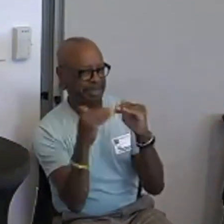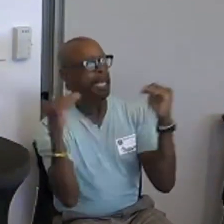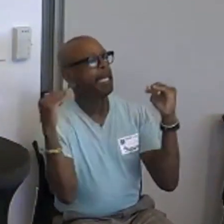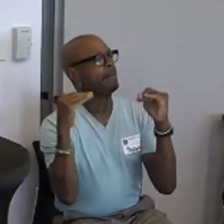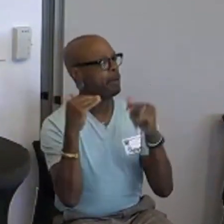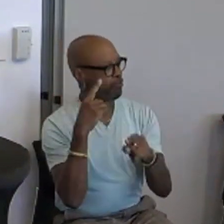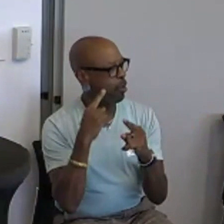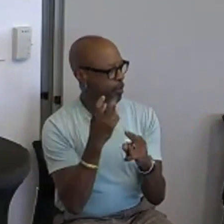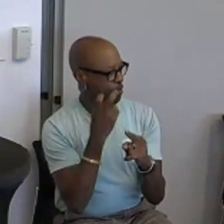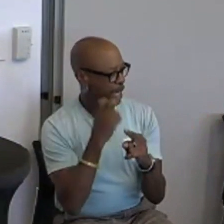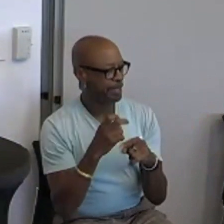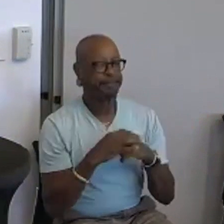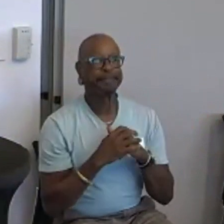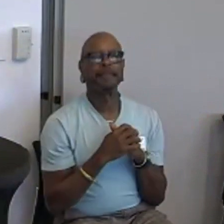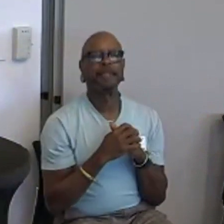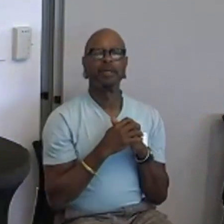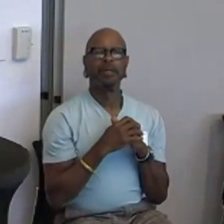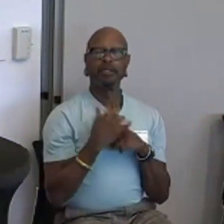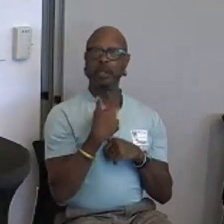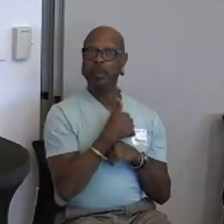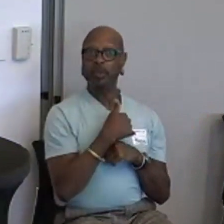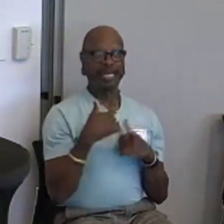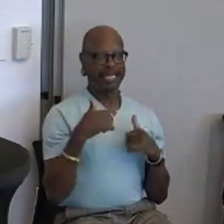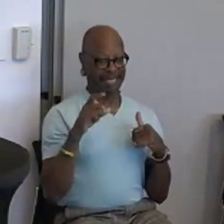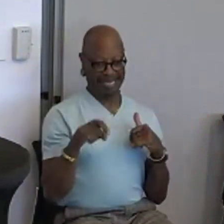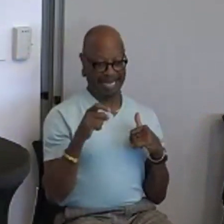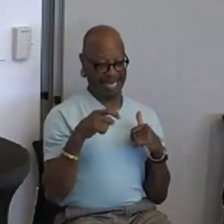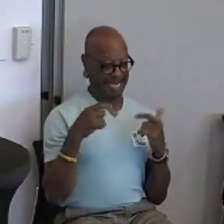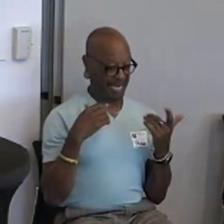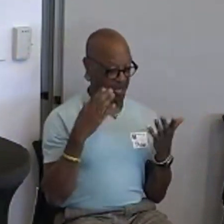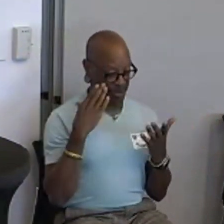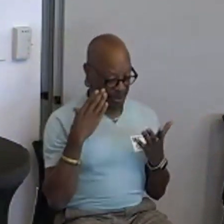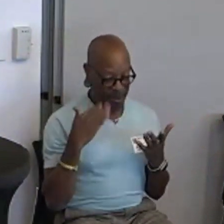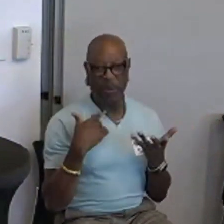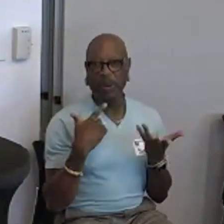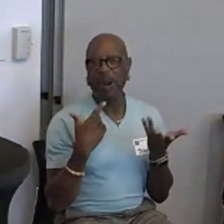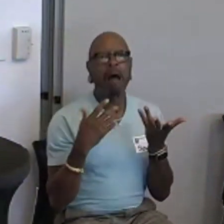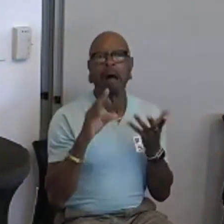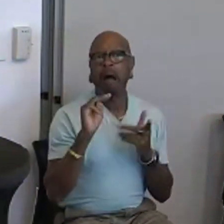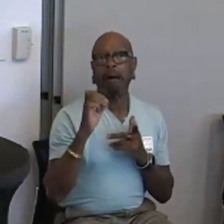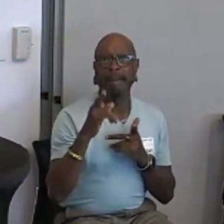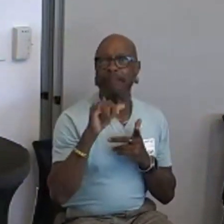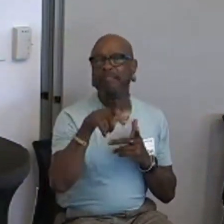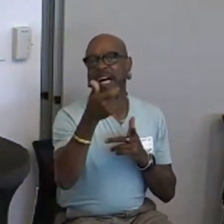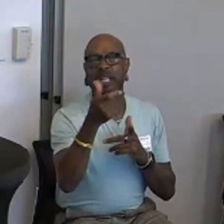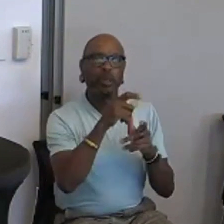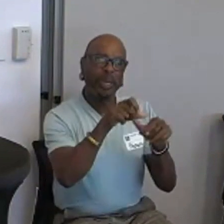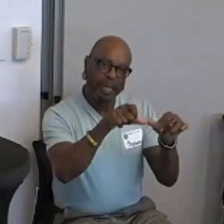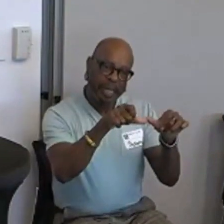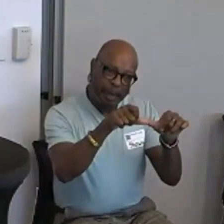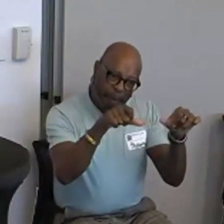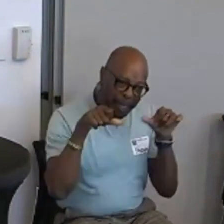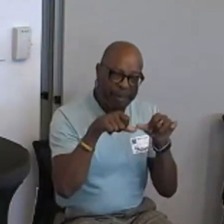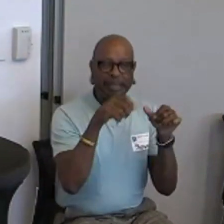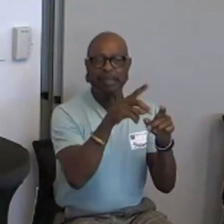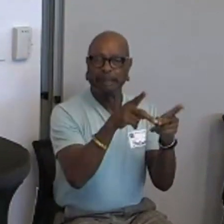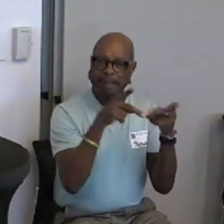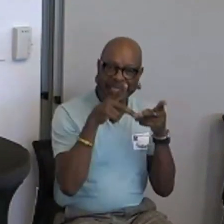Earthsea series. We need a map of Earthsea next. So yeah.